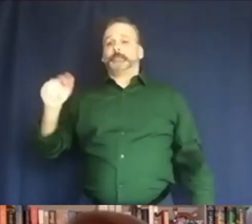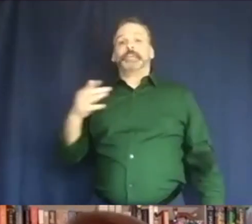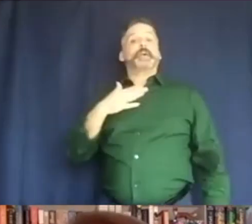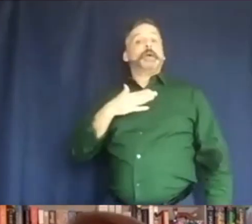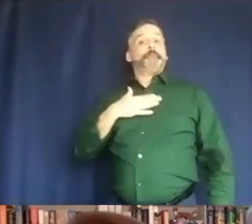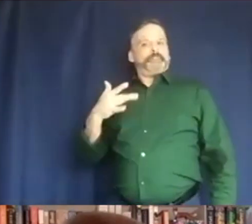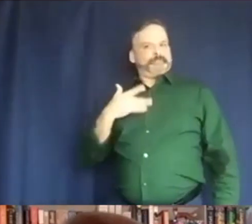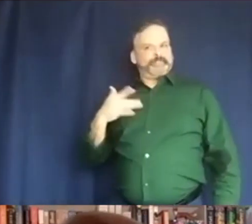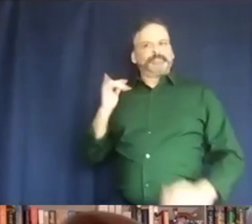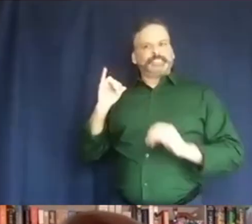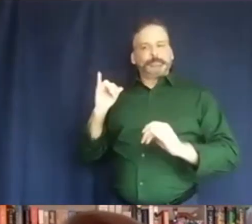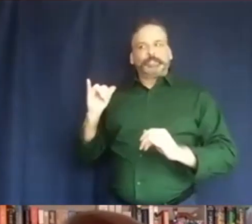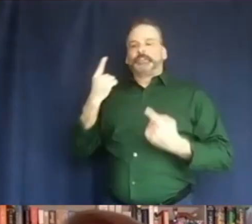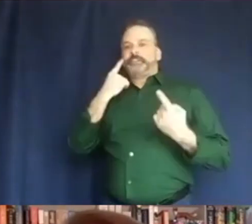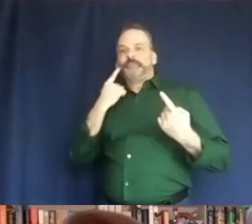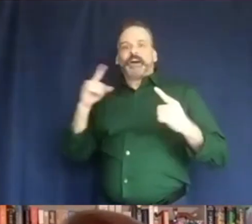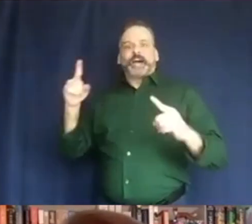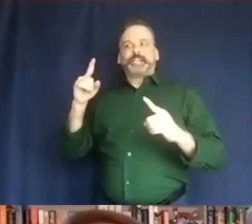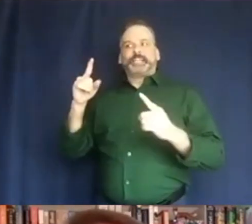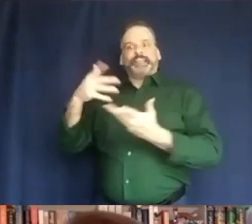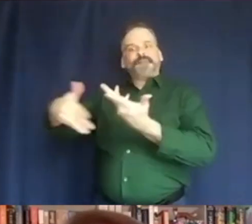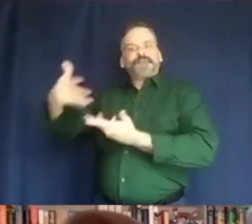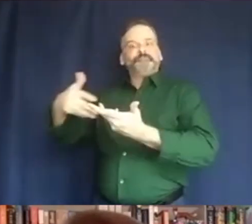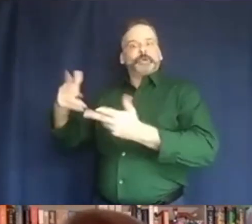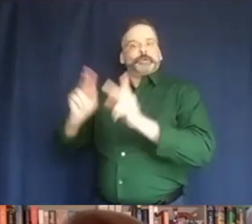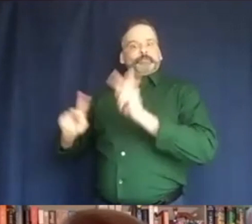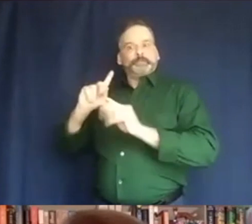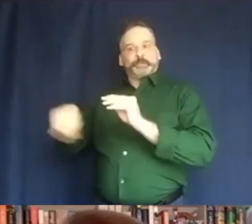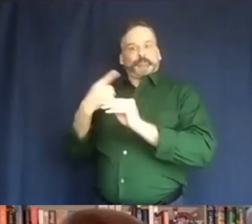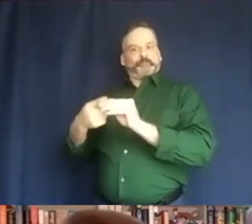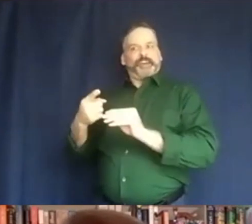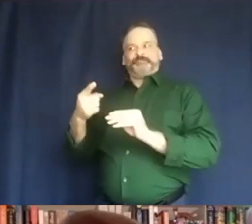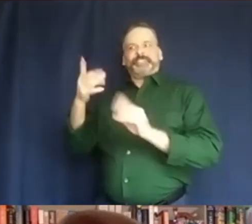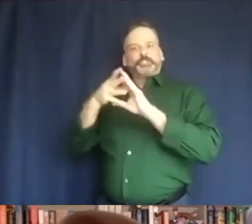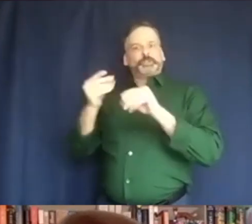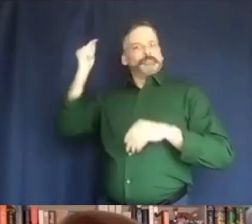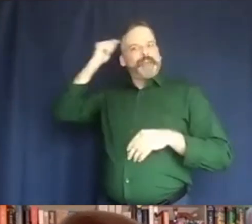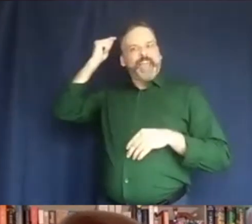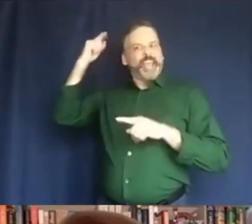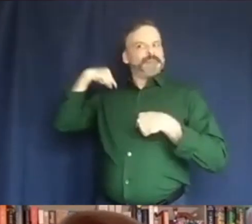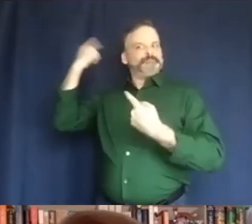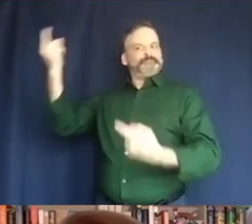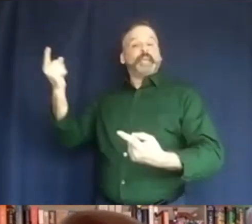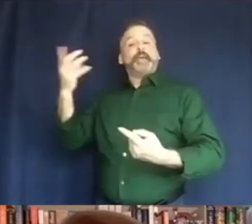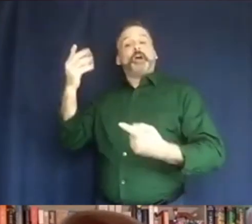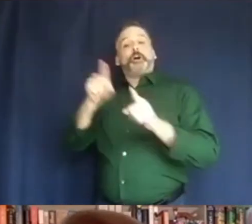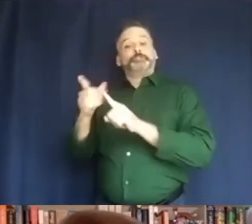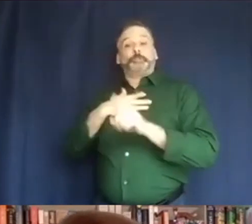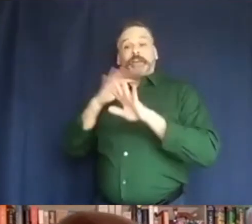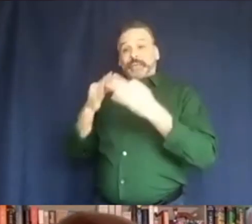similar. I think finally like engaging with people about these things that have been in my head for so long, and also for my family to see it